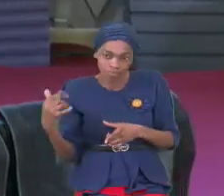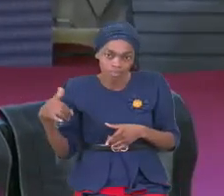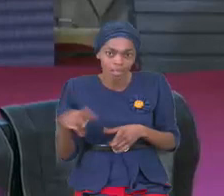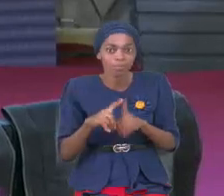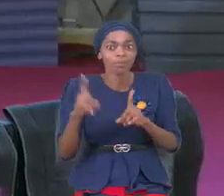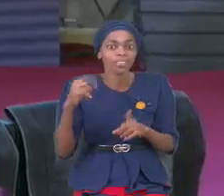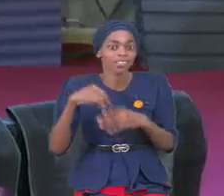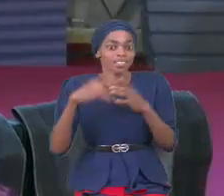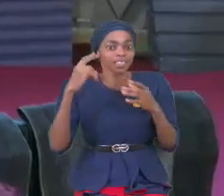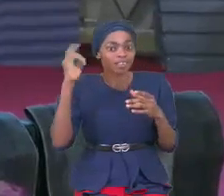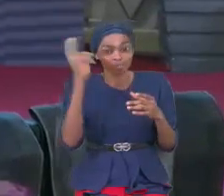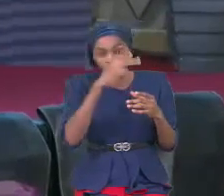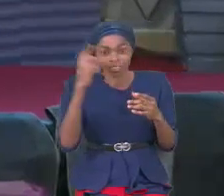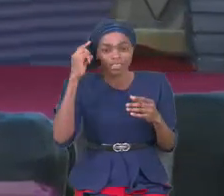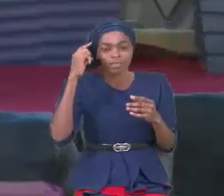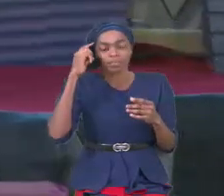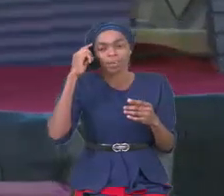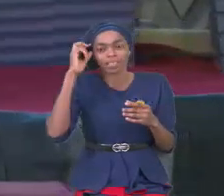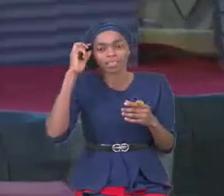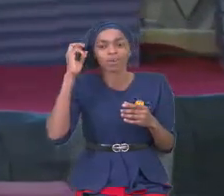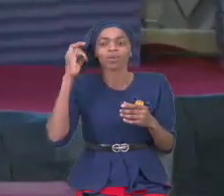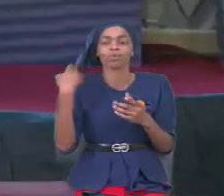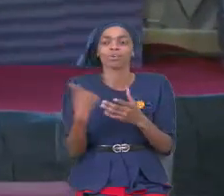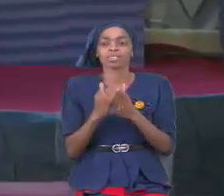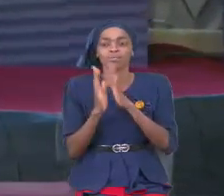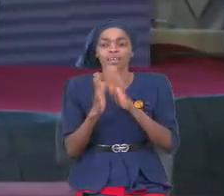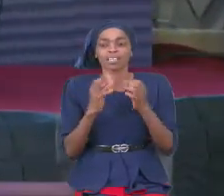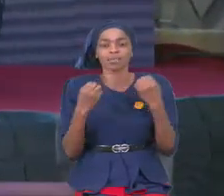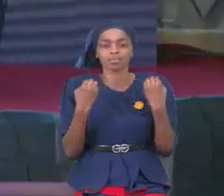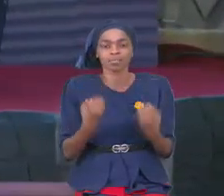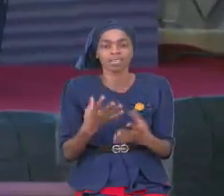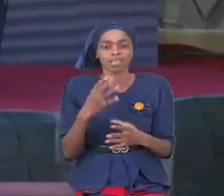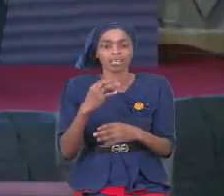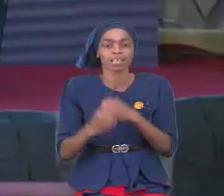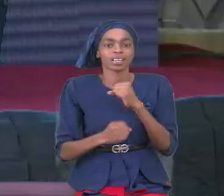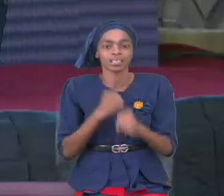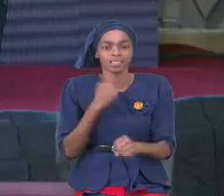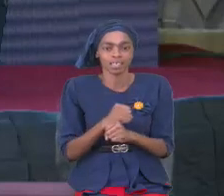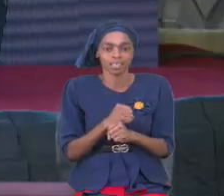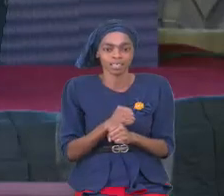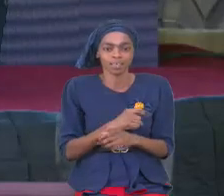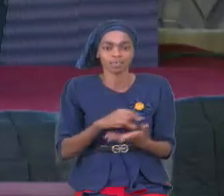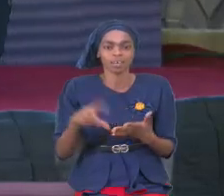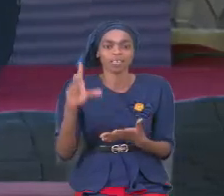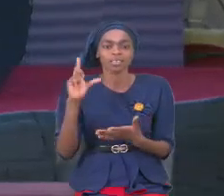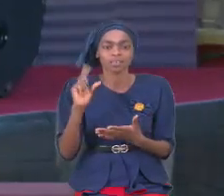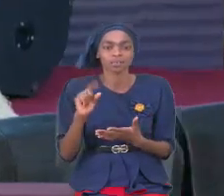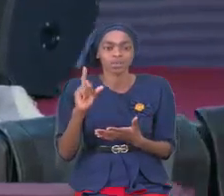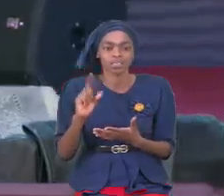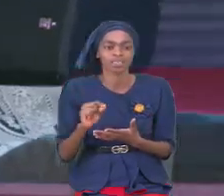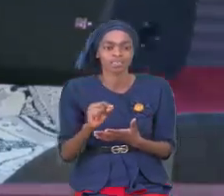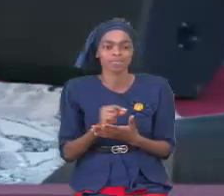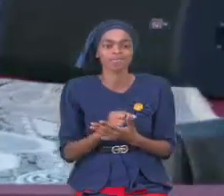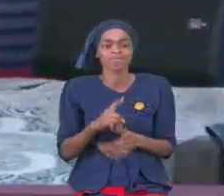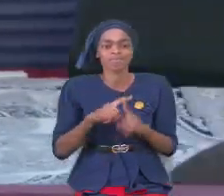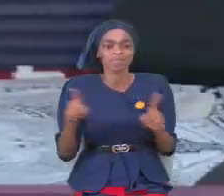eat, drink, and be merry. Look at verse 20. In verse 20, but God said unto him, thou fool.